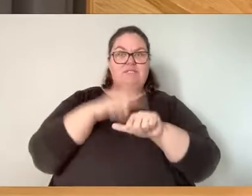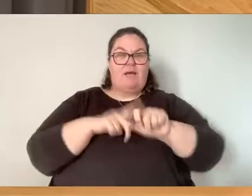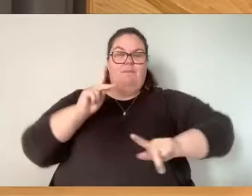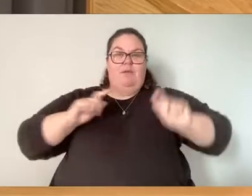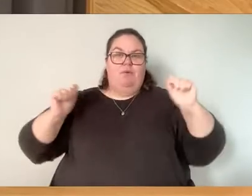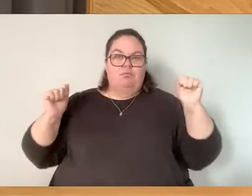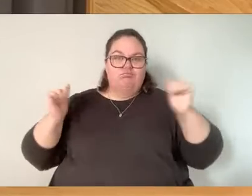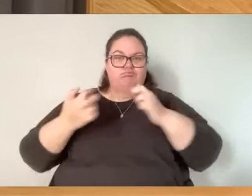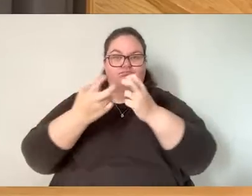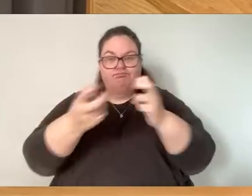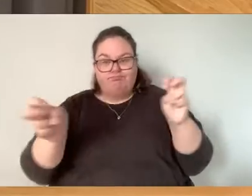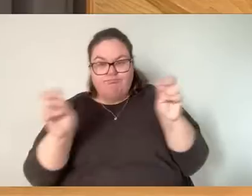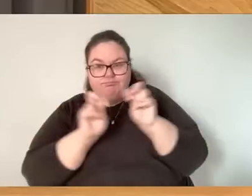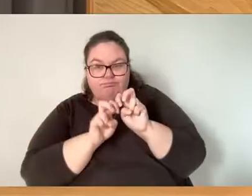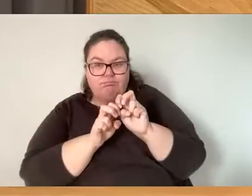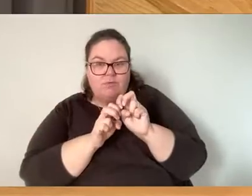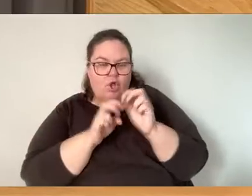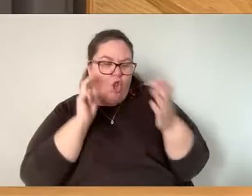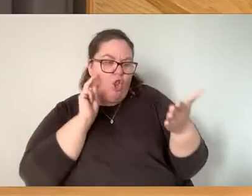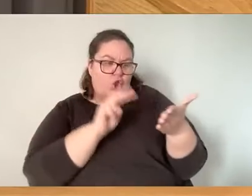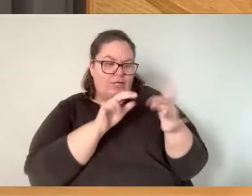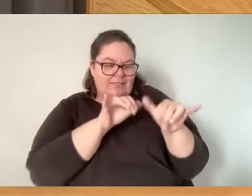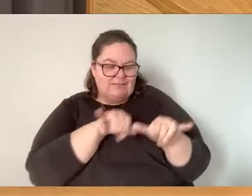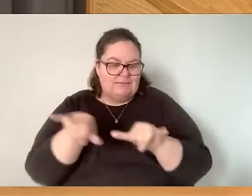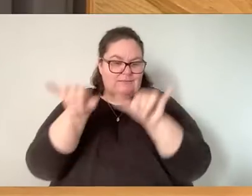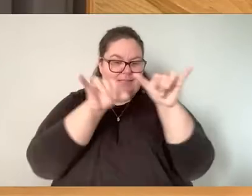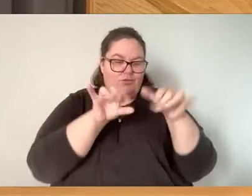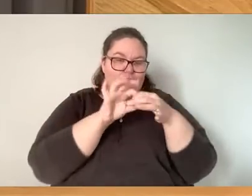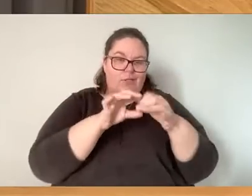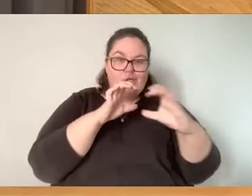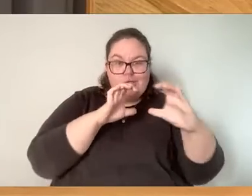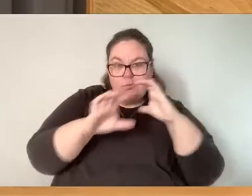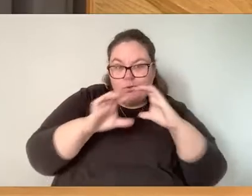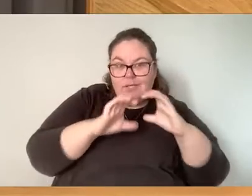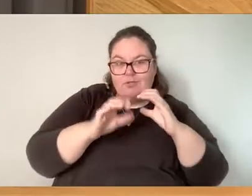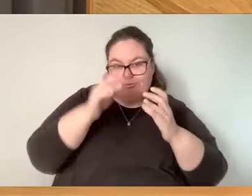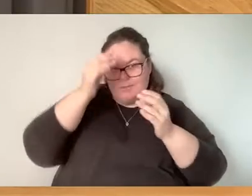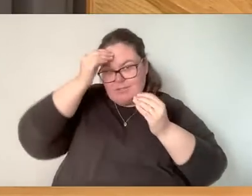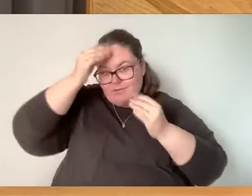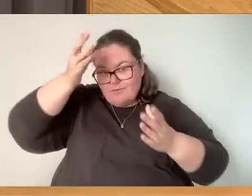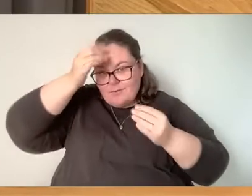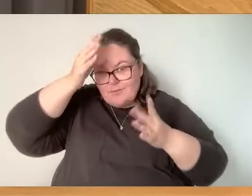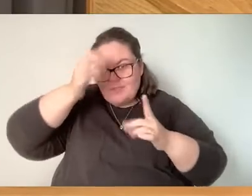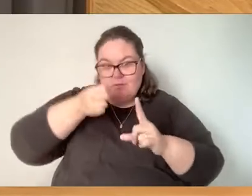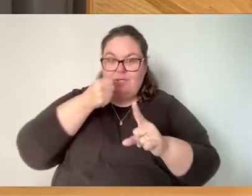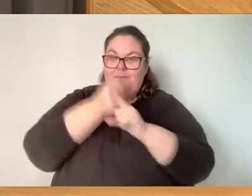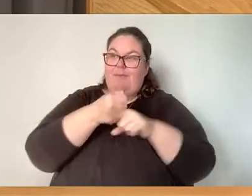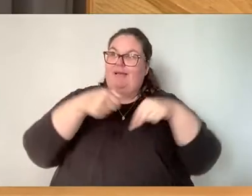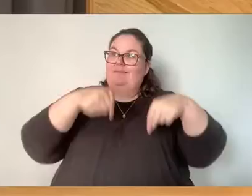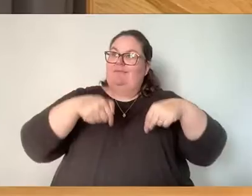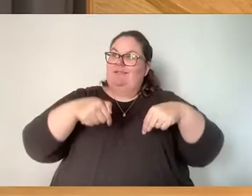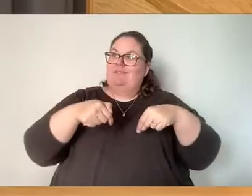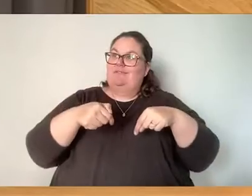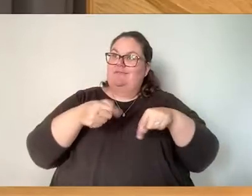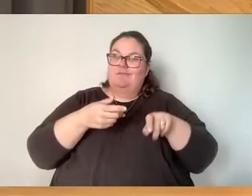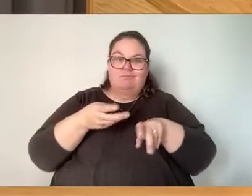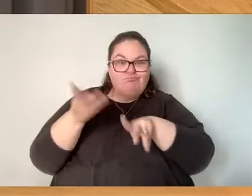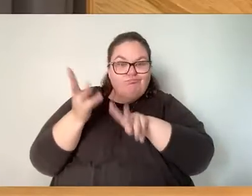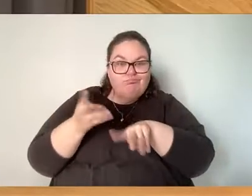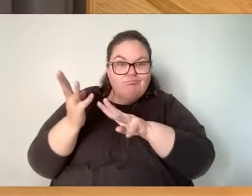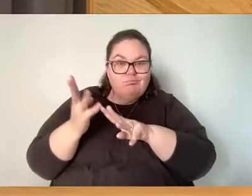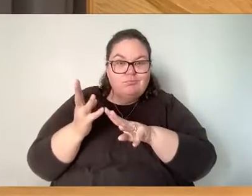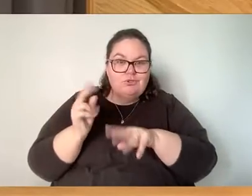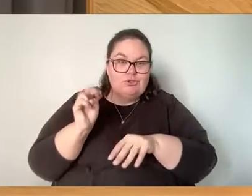to look at a regulatory standard on communications and information that will impact things like this press conference. The other,